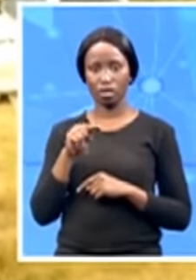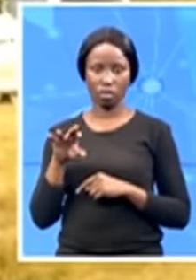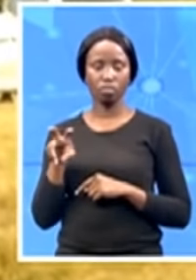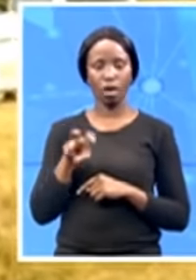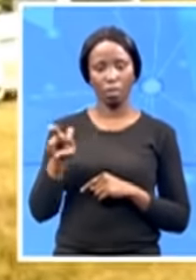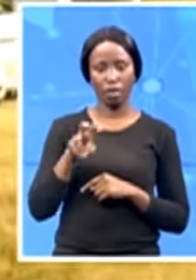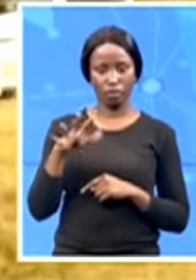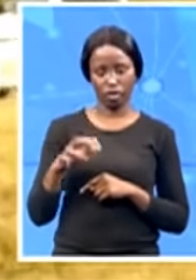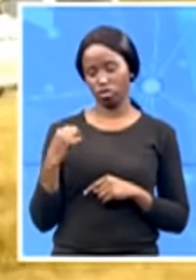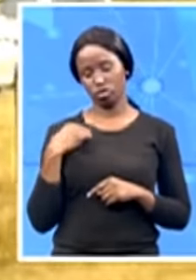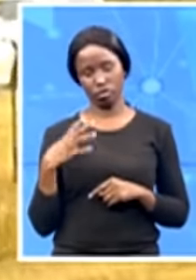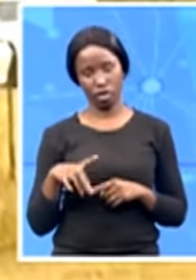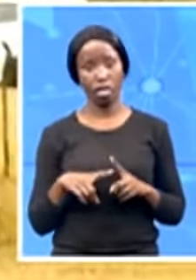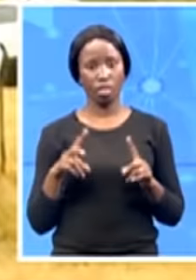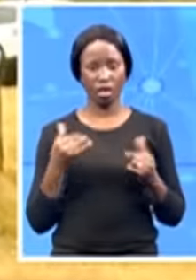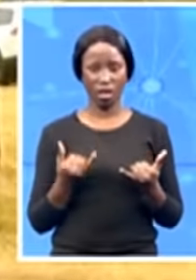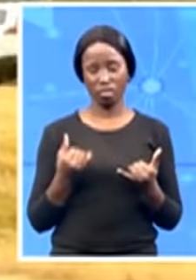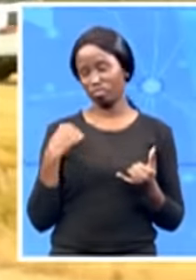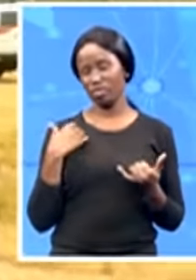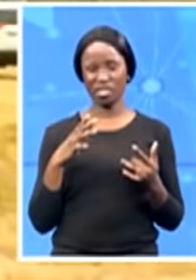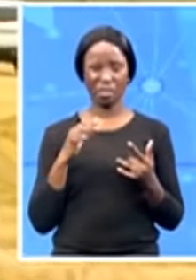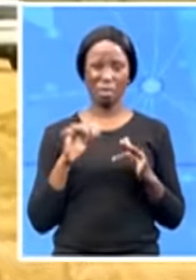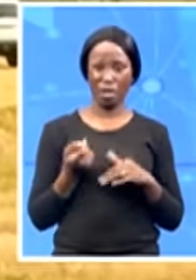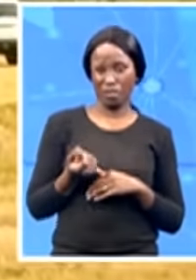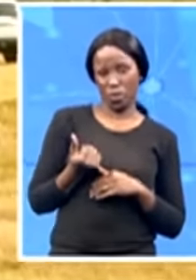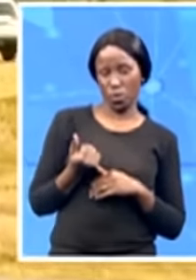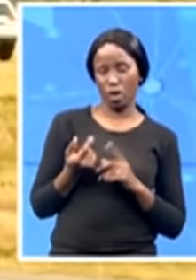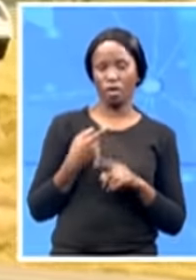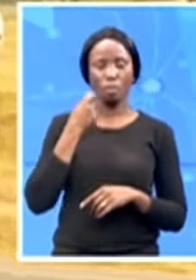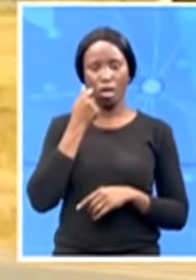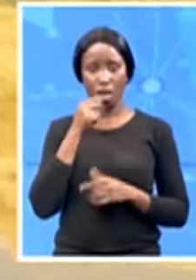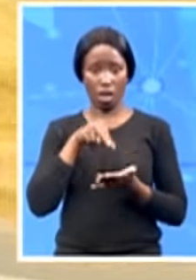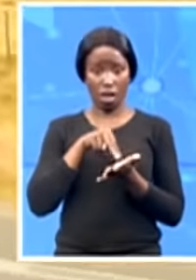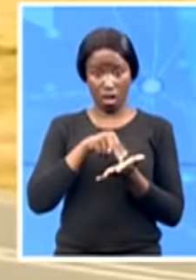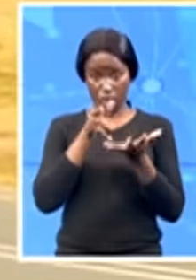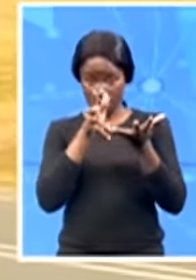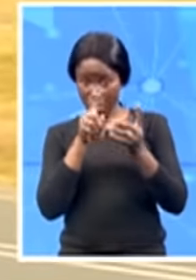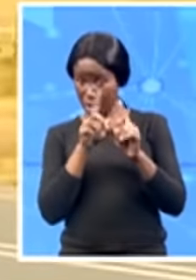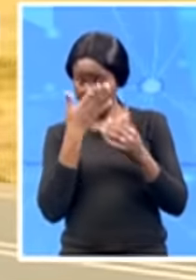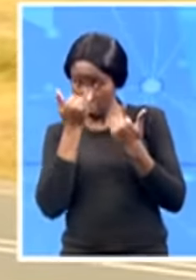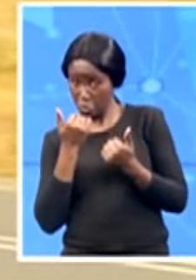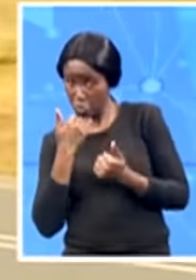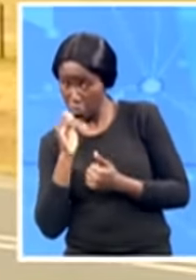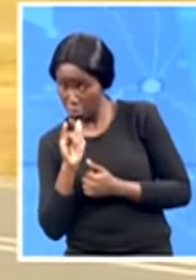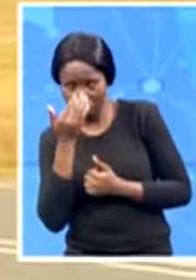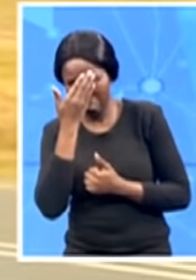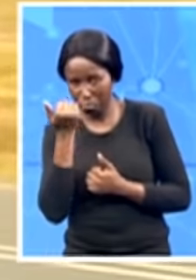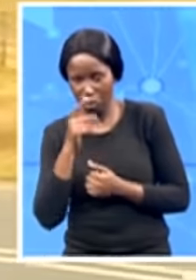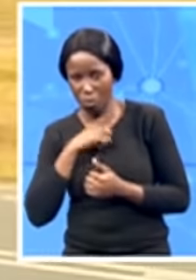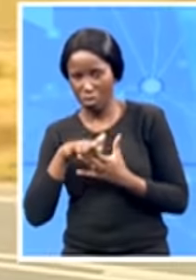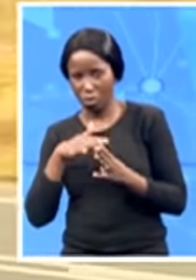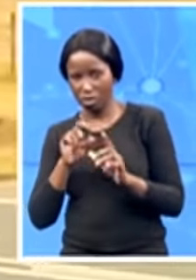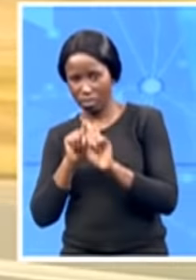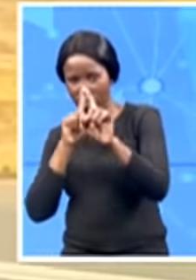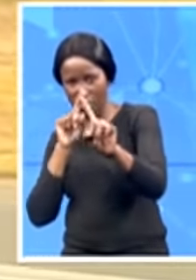group of gentlemen that are standing there. I can't tell who they are from this point, but they've also just been